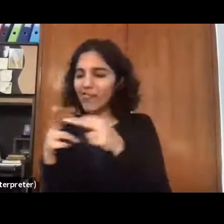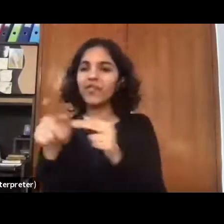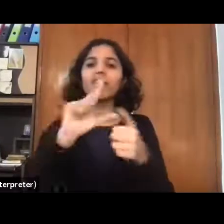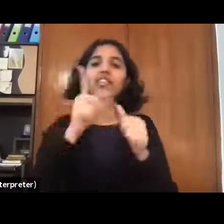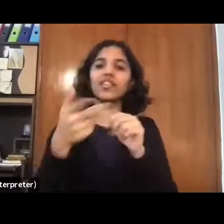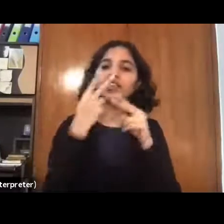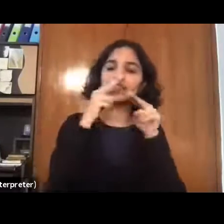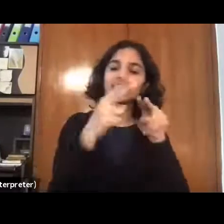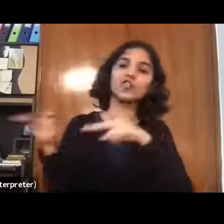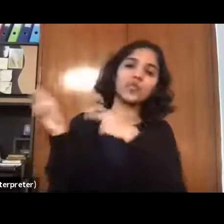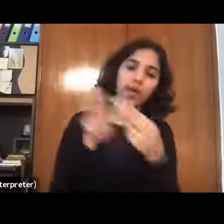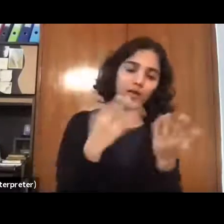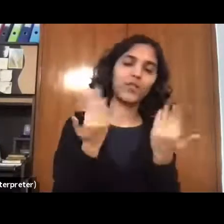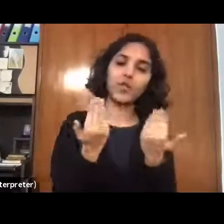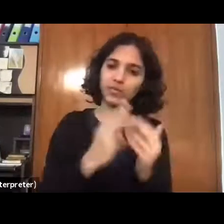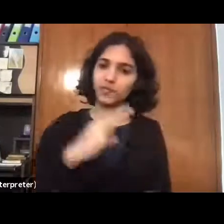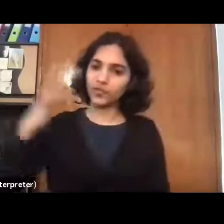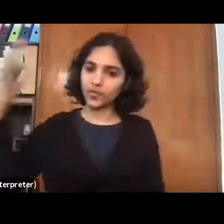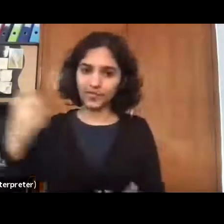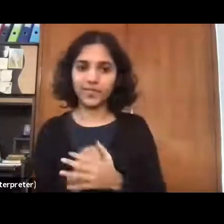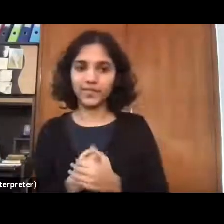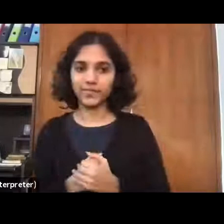and refer to in future.